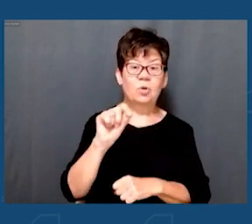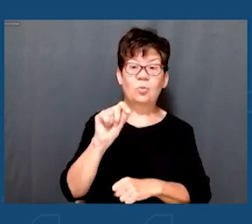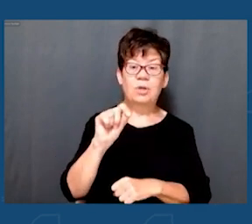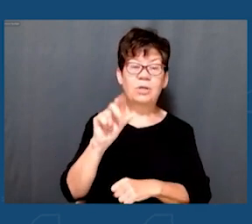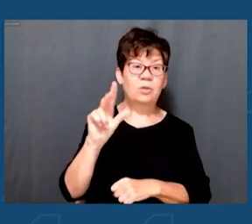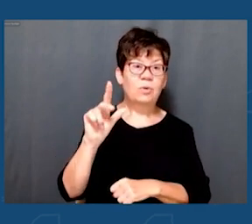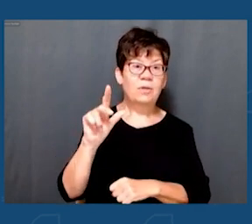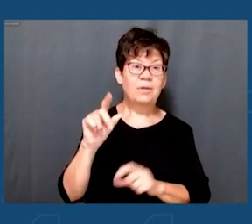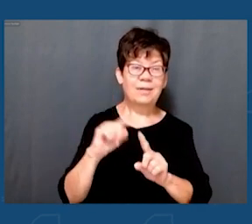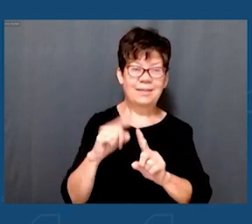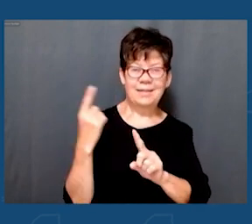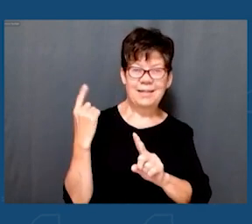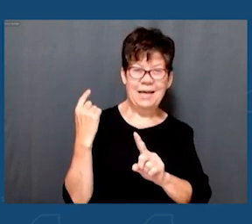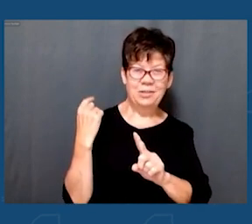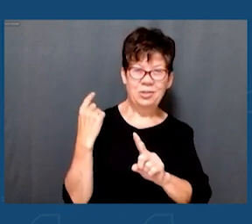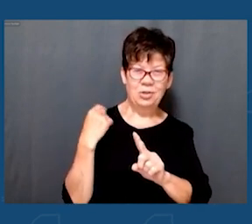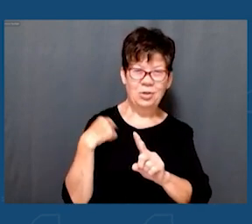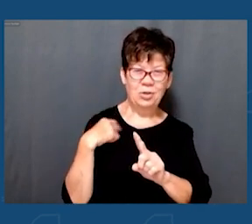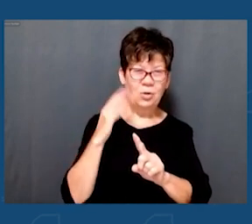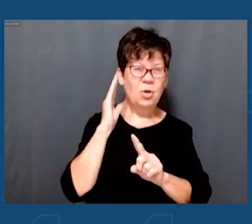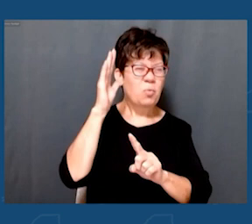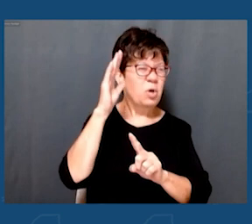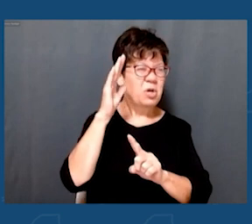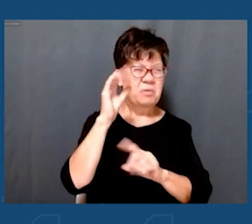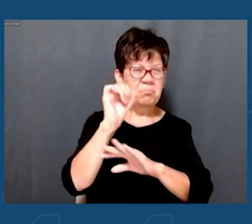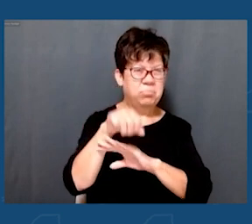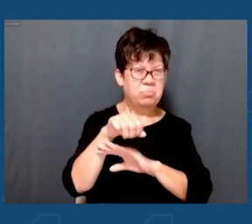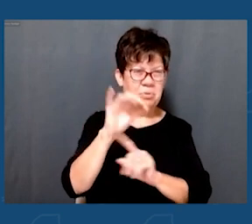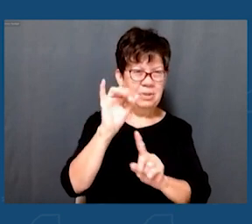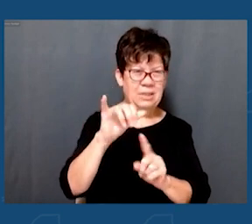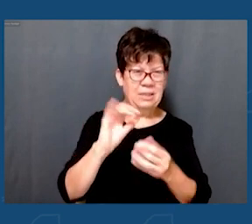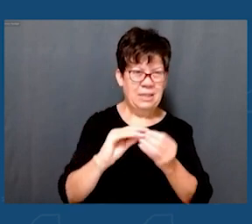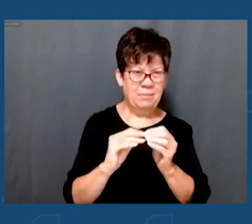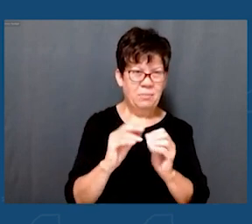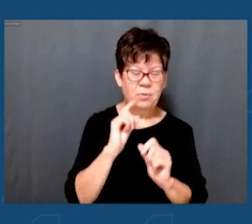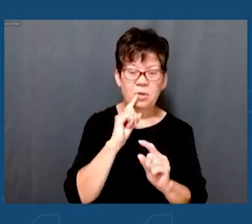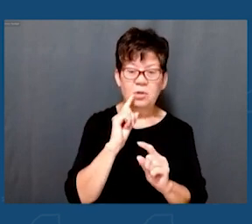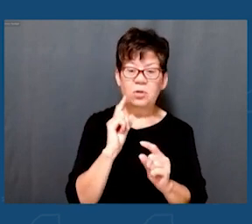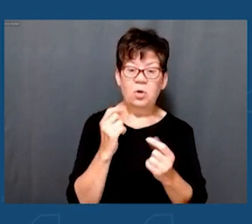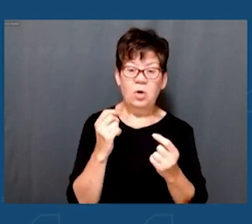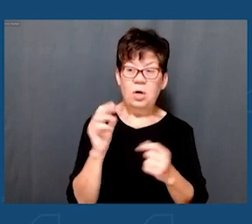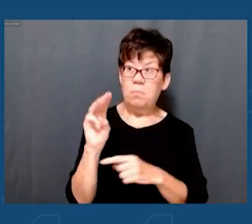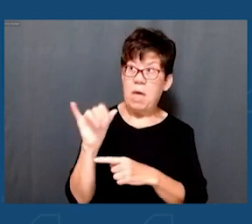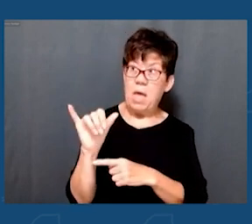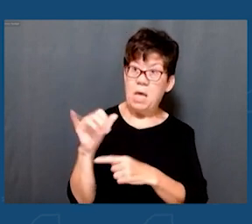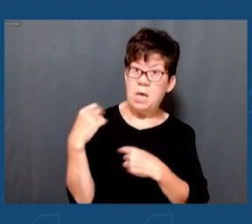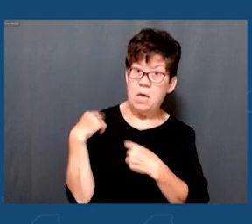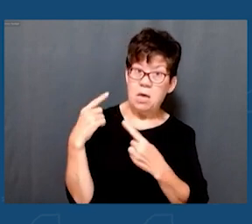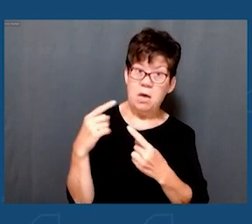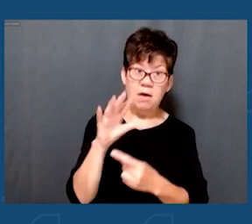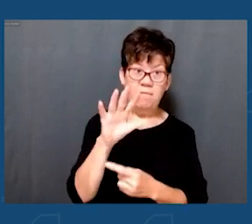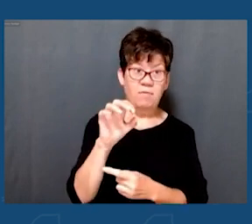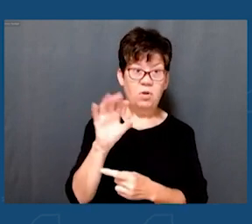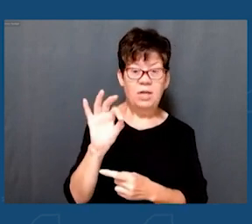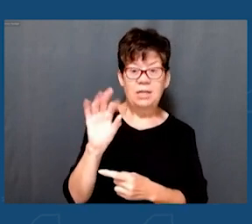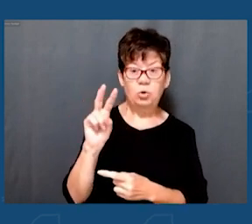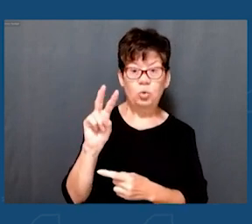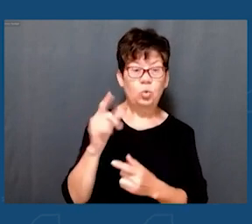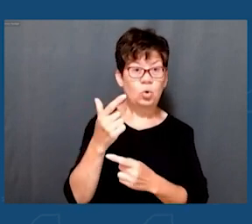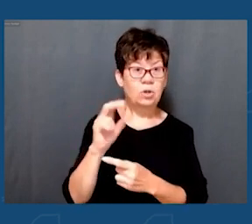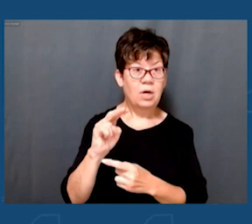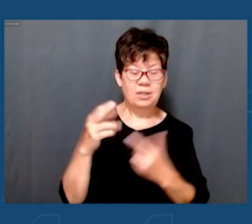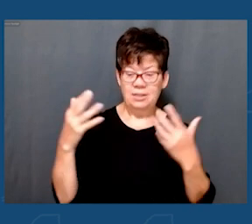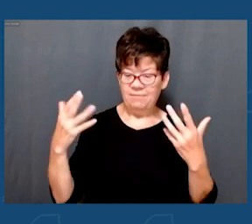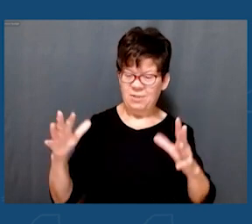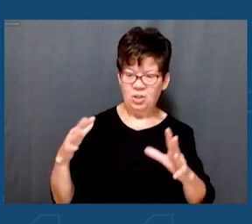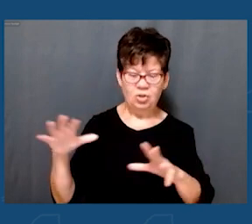outpacing last year's effort. So through May of this year, state police have already confiscated 592, and last year, the entire